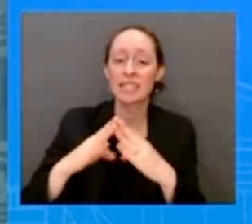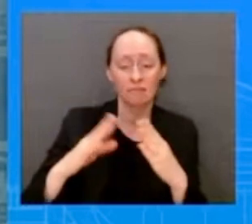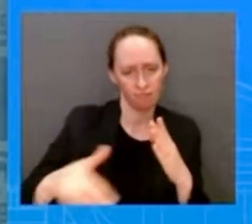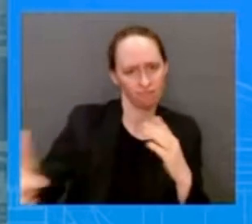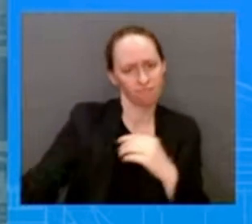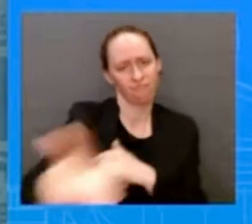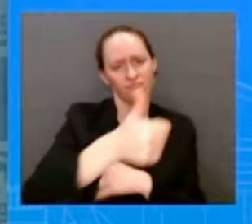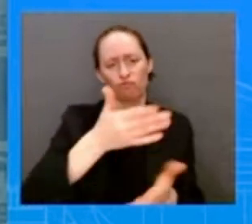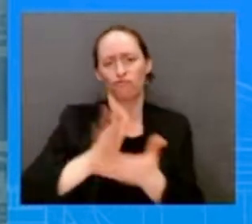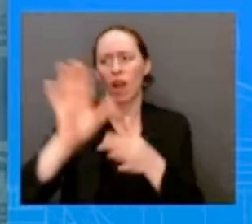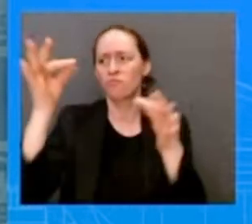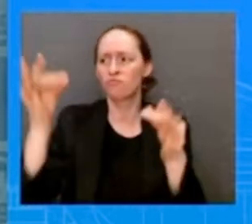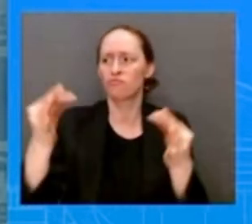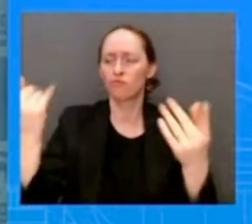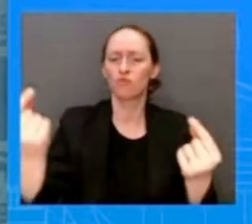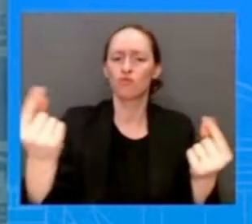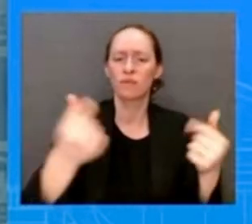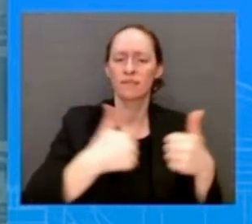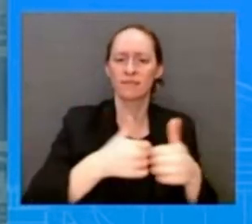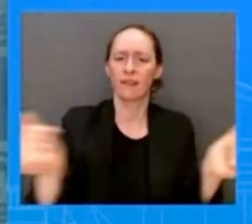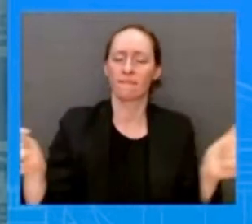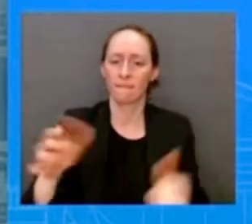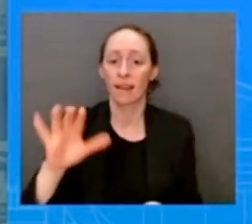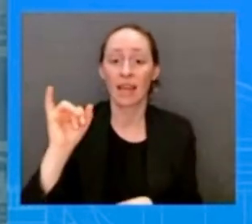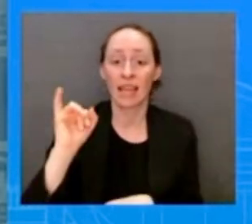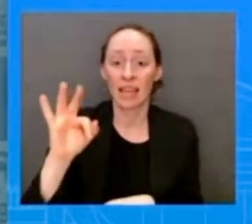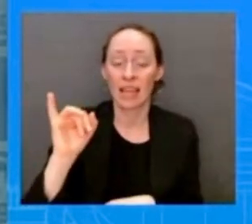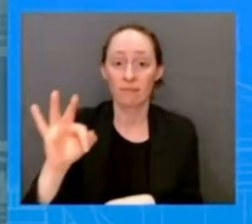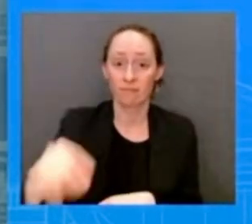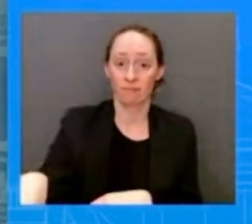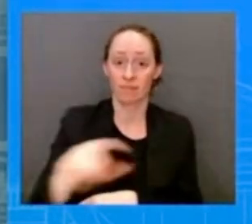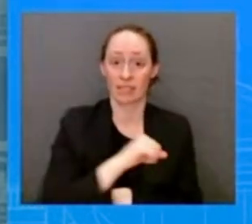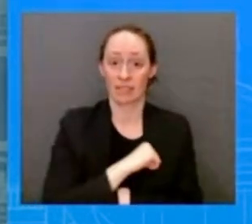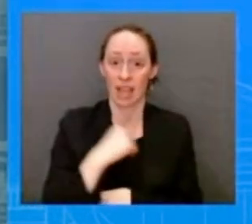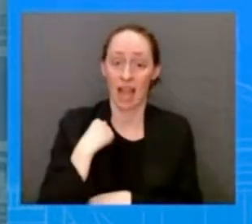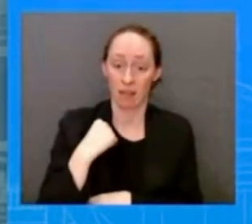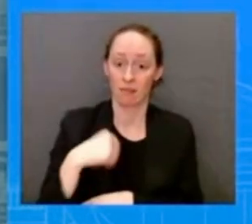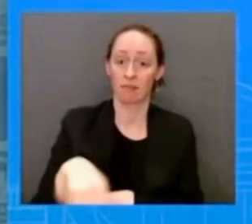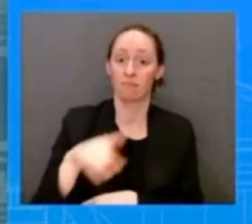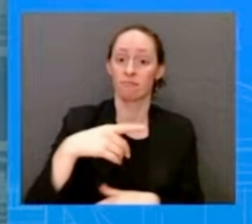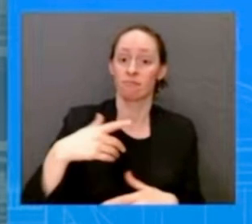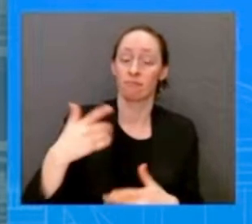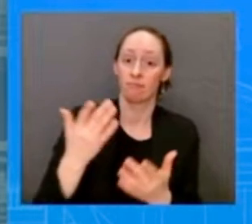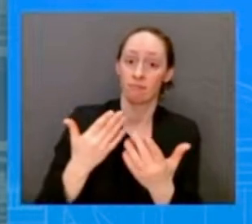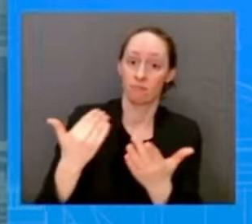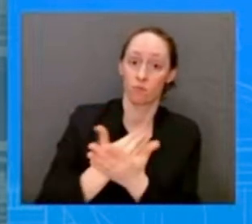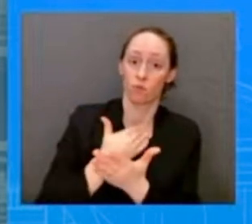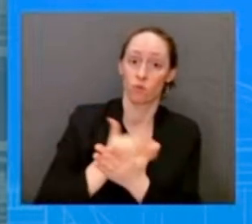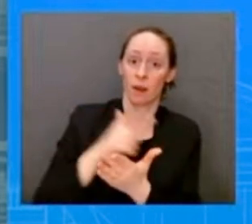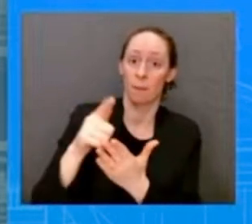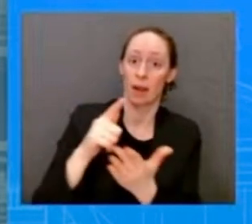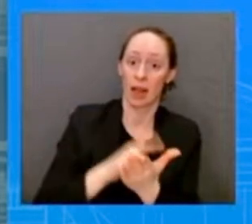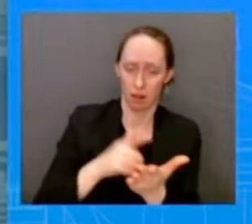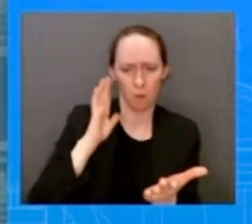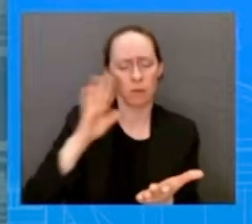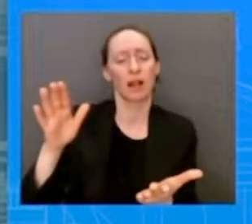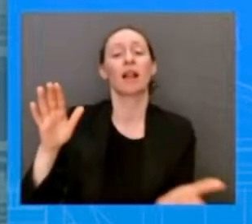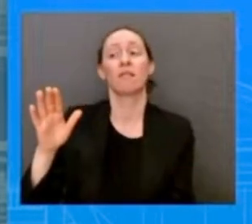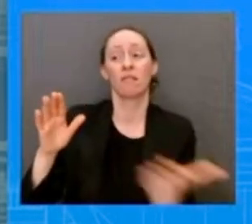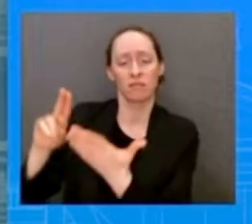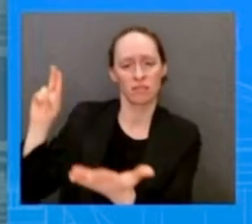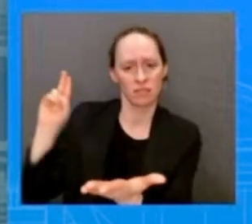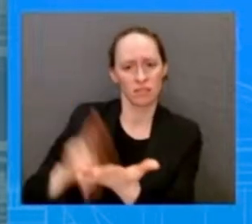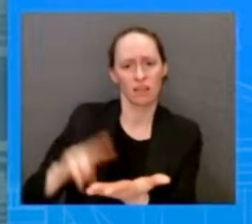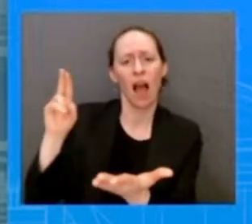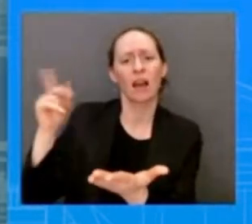Senate sends the bill, this particular bill, to his desk, he will sign it. And he said that today. I'm repeating it from the podium. And he